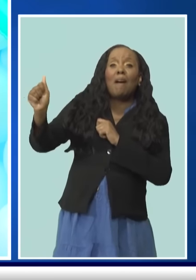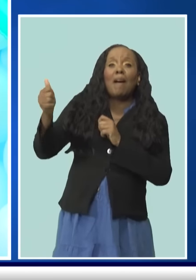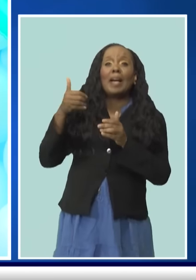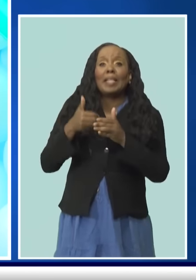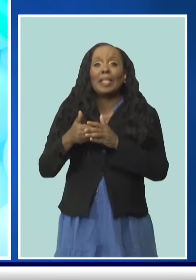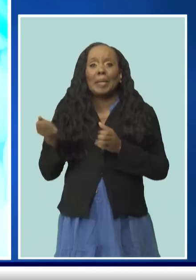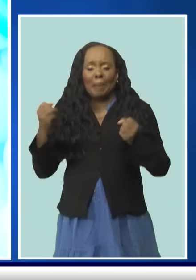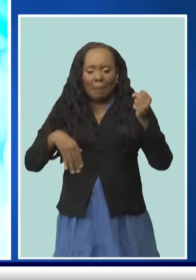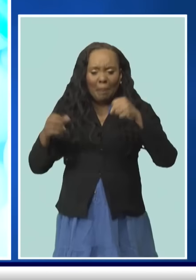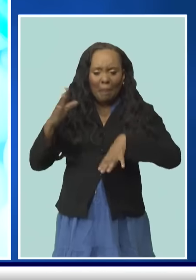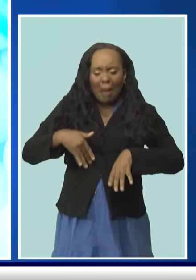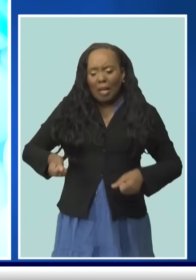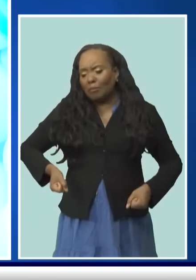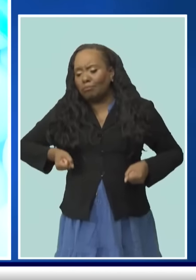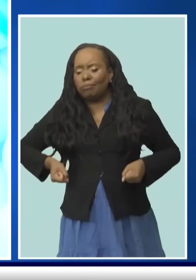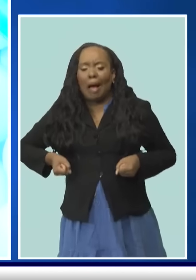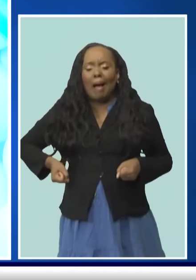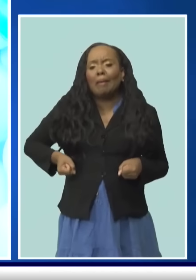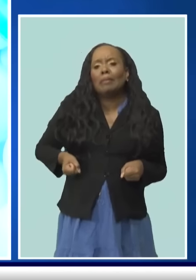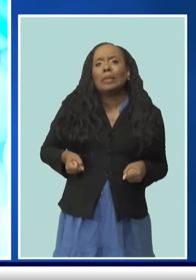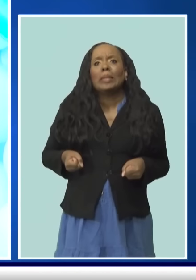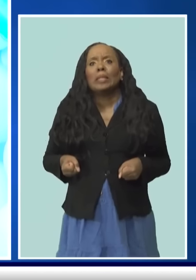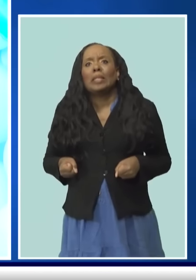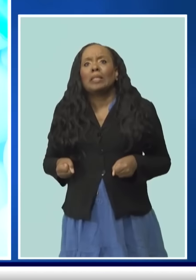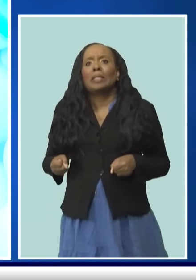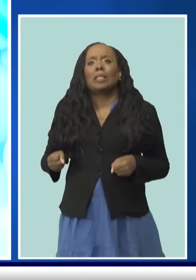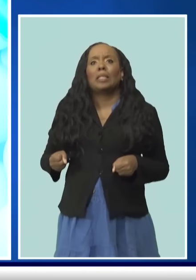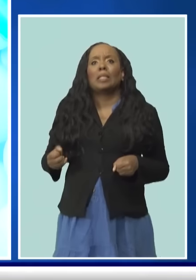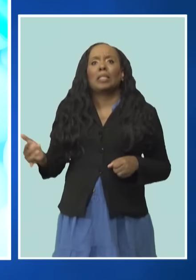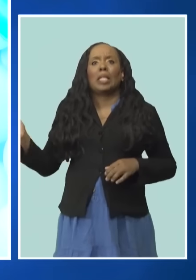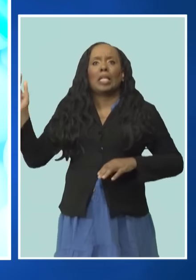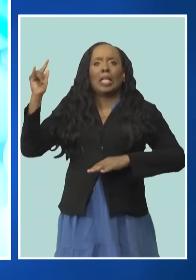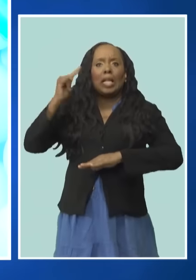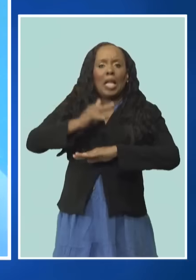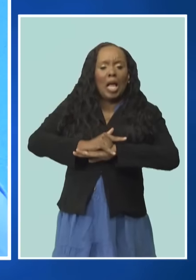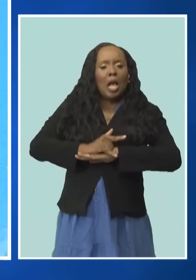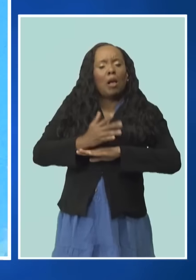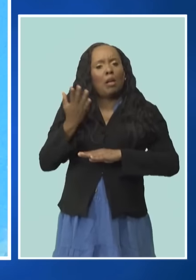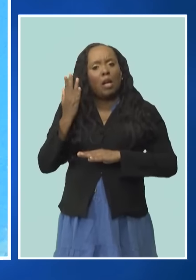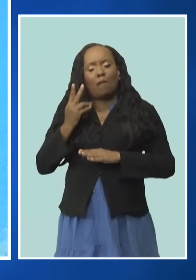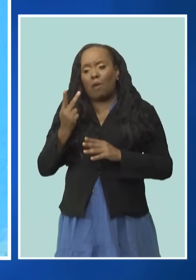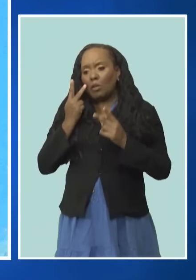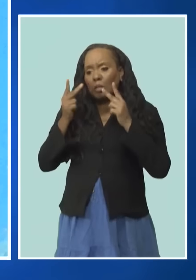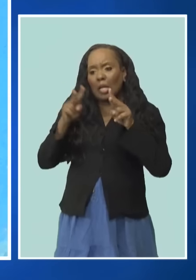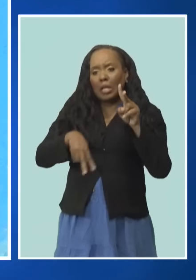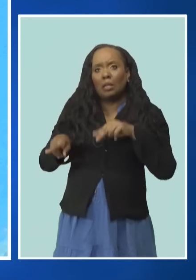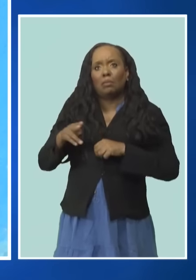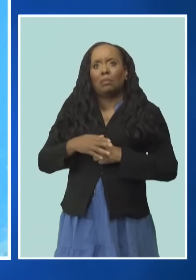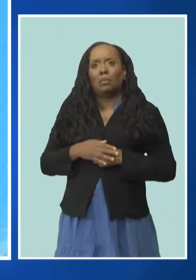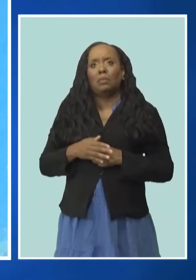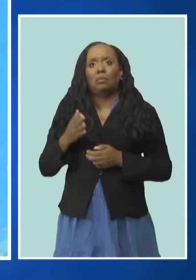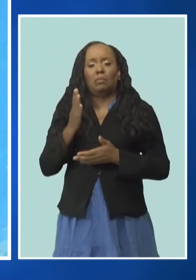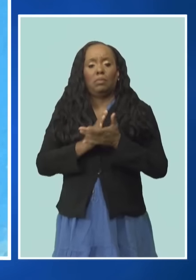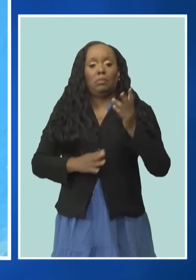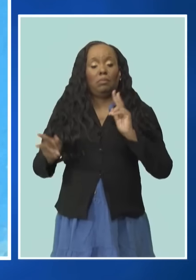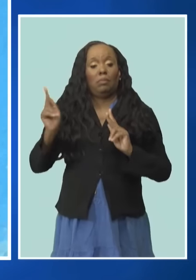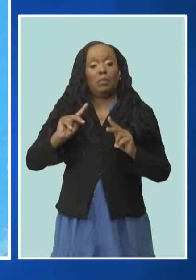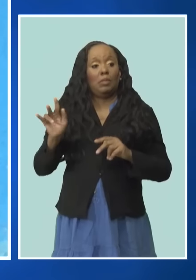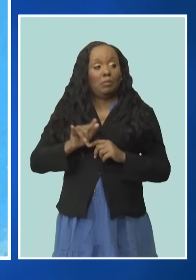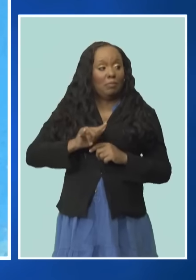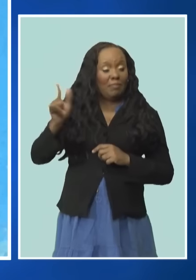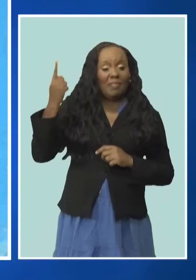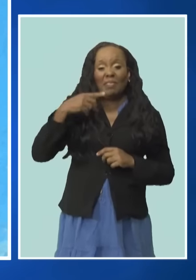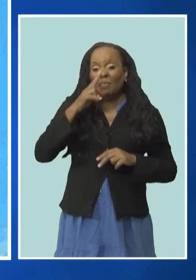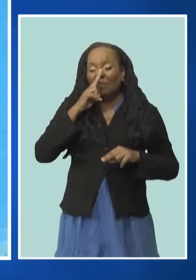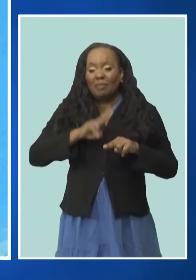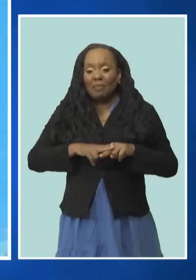their bags and off they go. They learn and see to have a glow. Some people travel for the fun, to